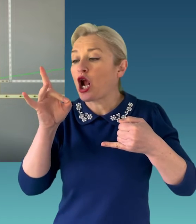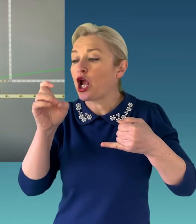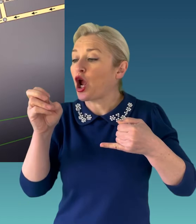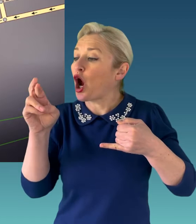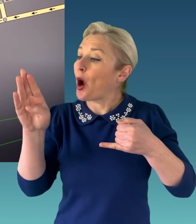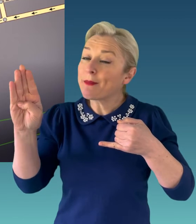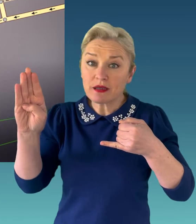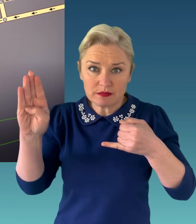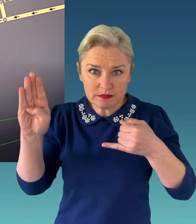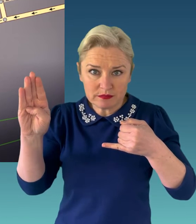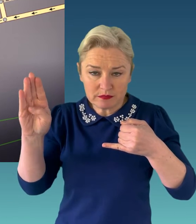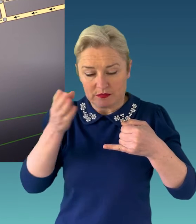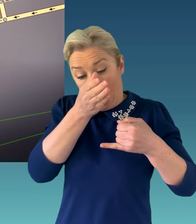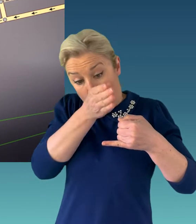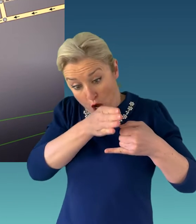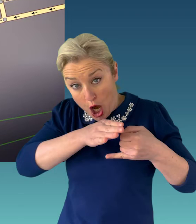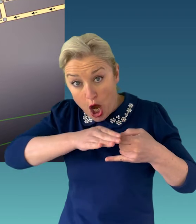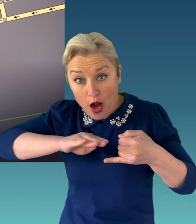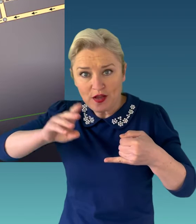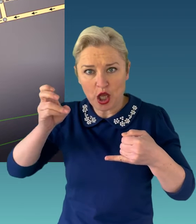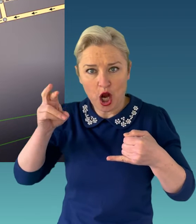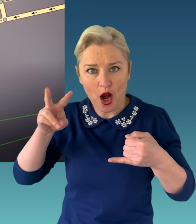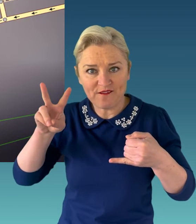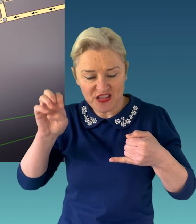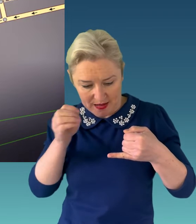Then select curb again.